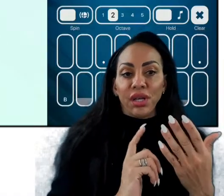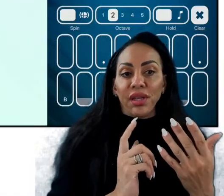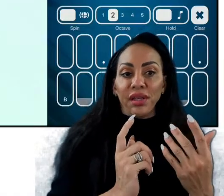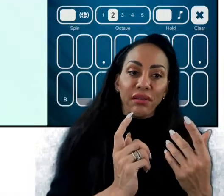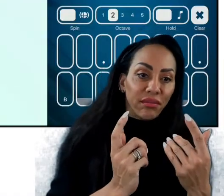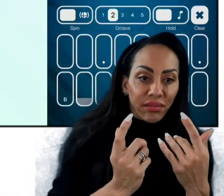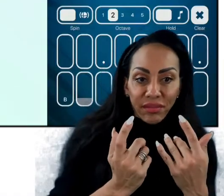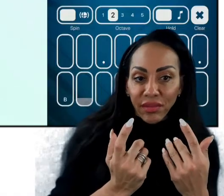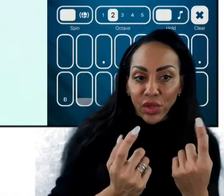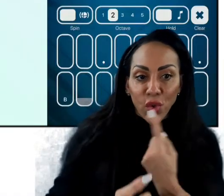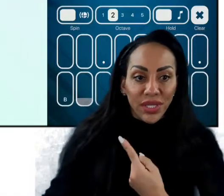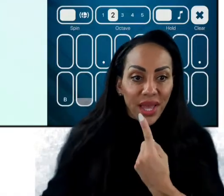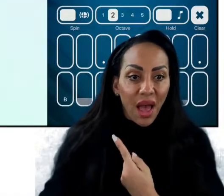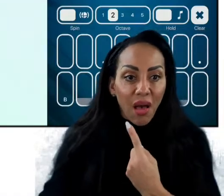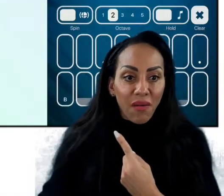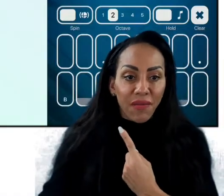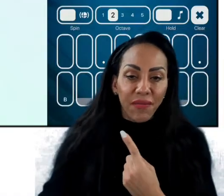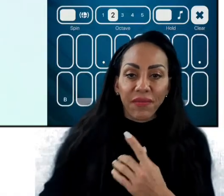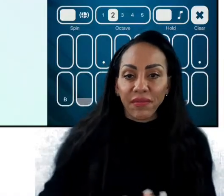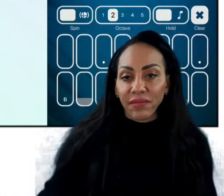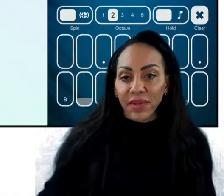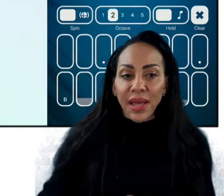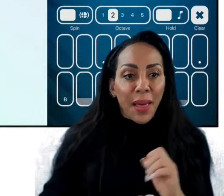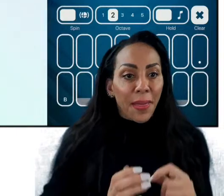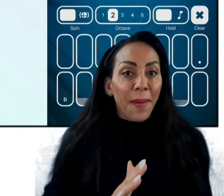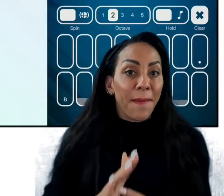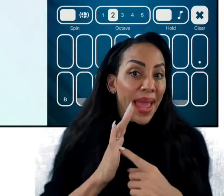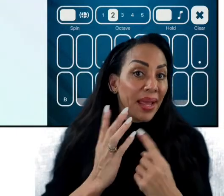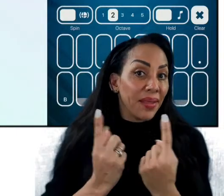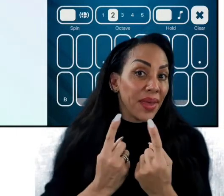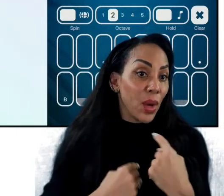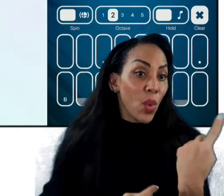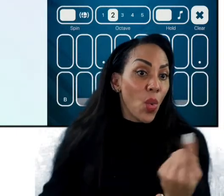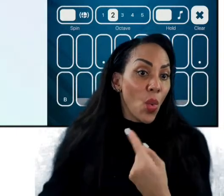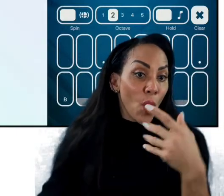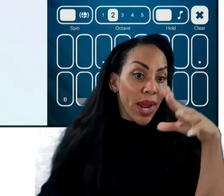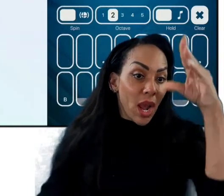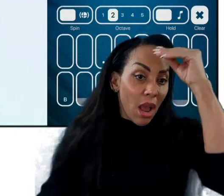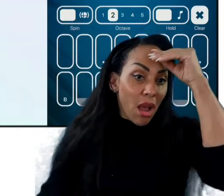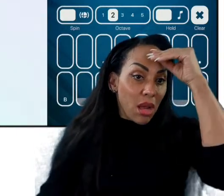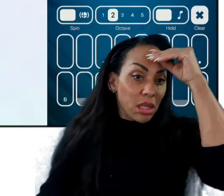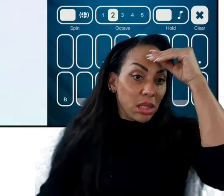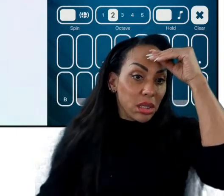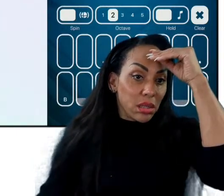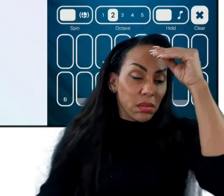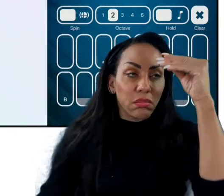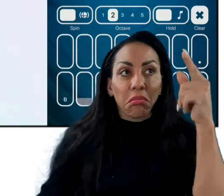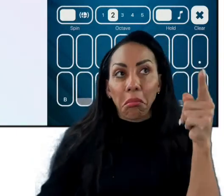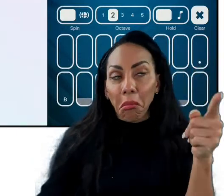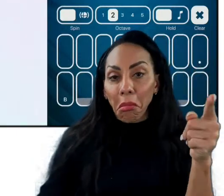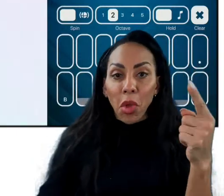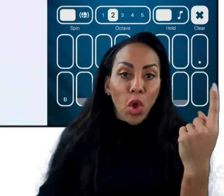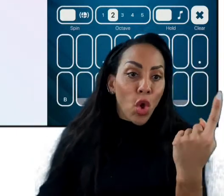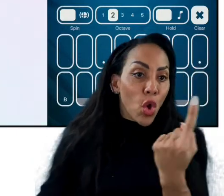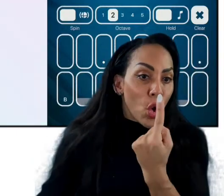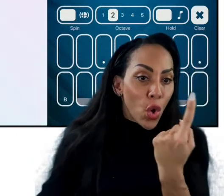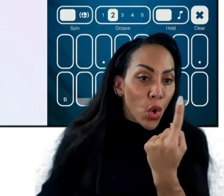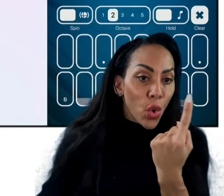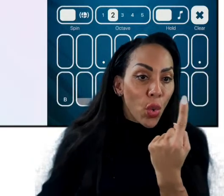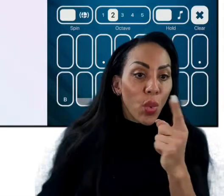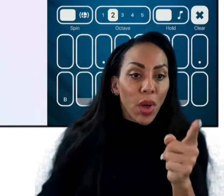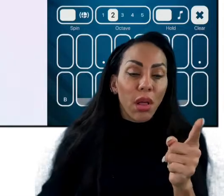So the main lesson here was that just try and find people who will seek out and push at the edges of what you're